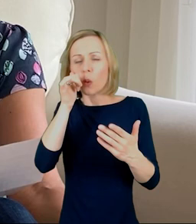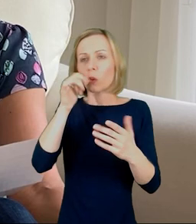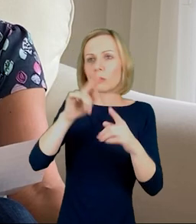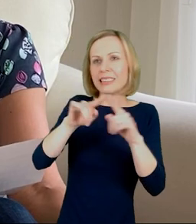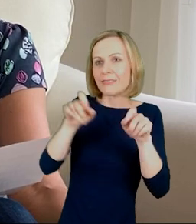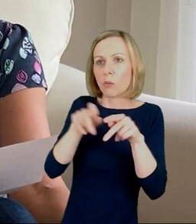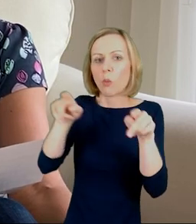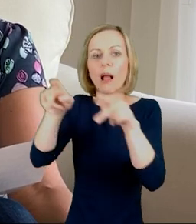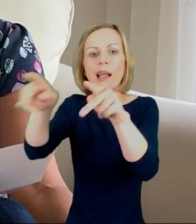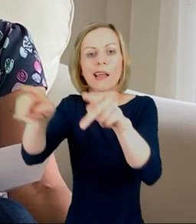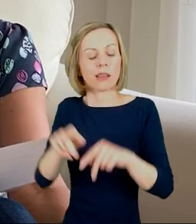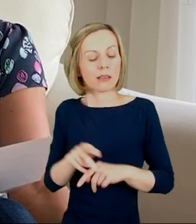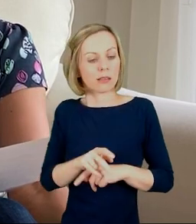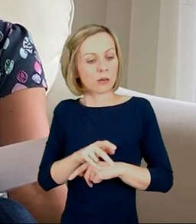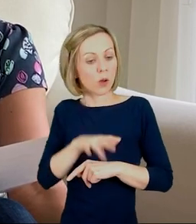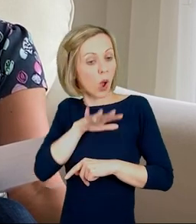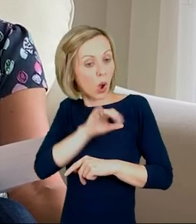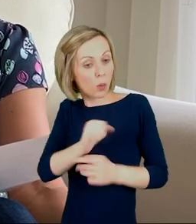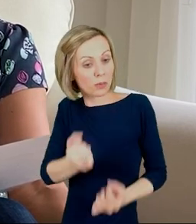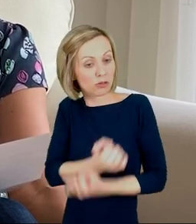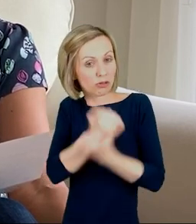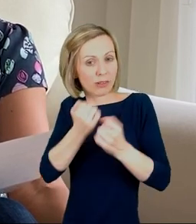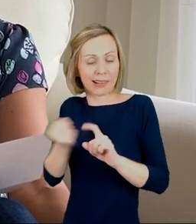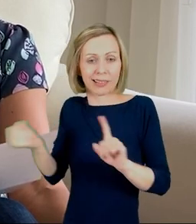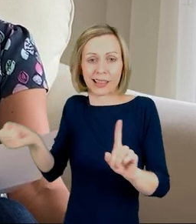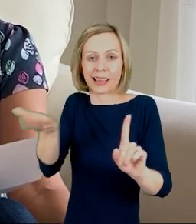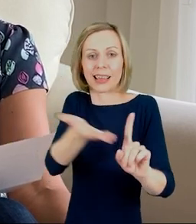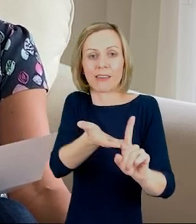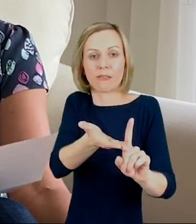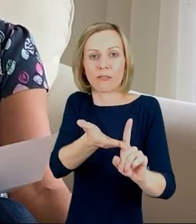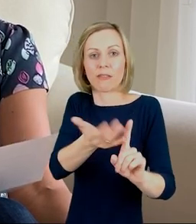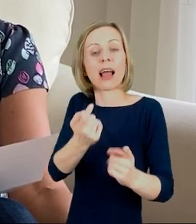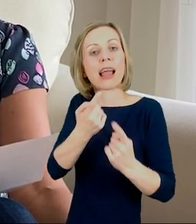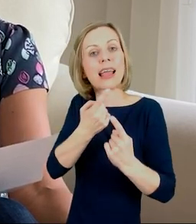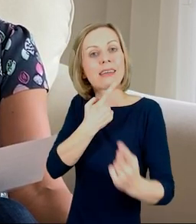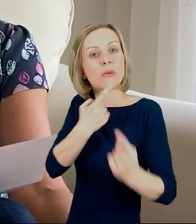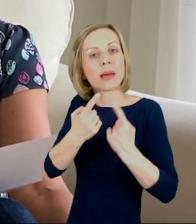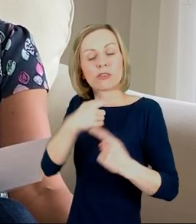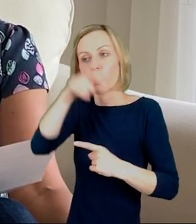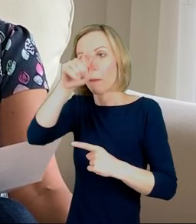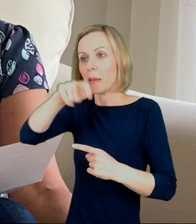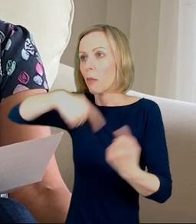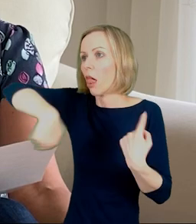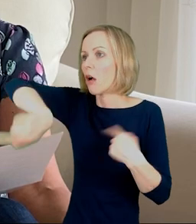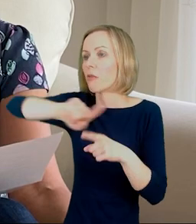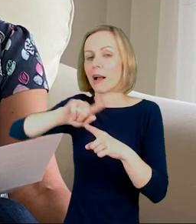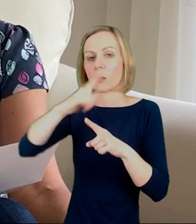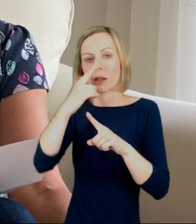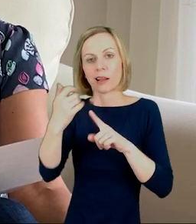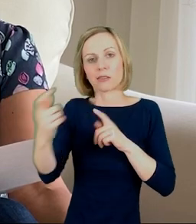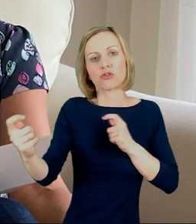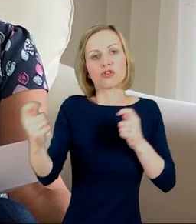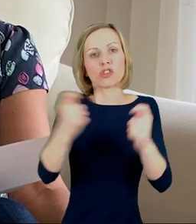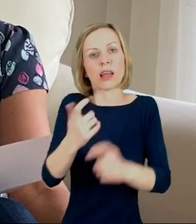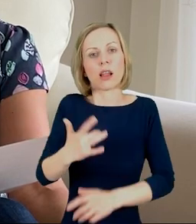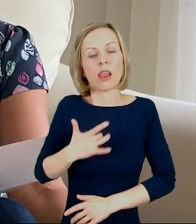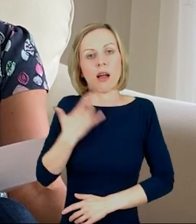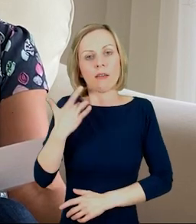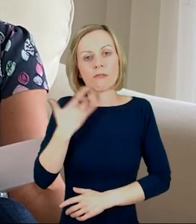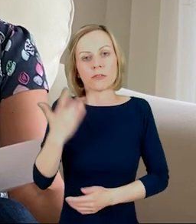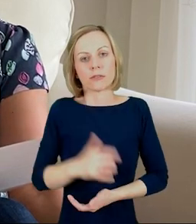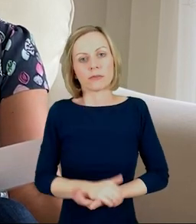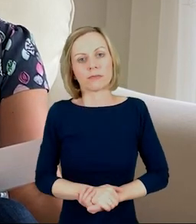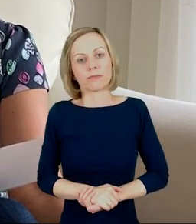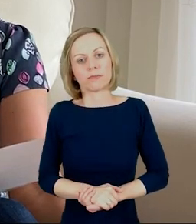life. Give them hope and strength and access to the information and the people that they need to bring about transformation in their